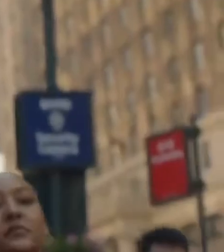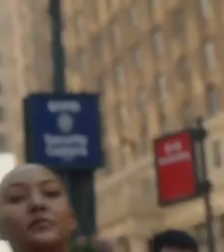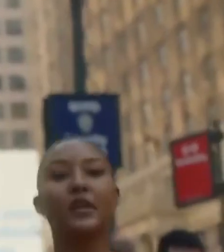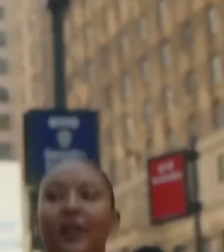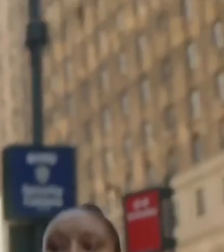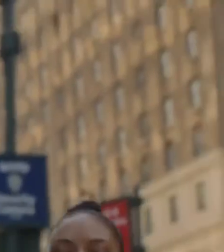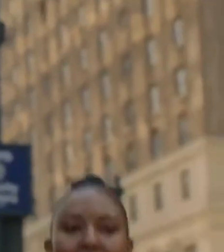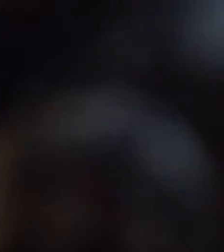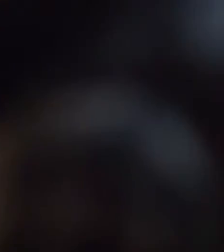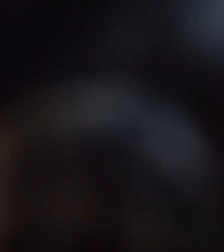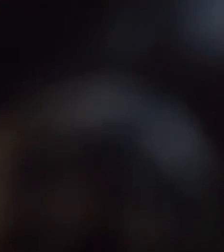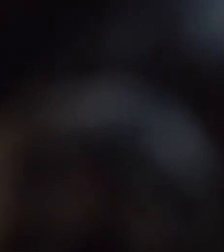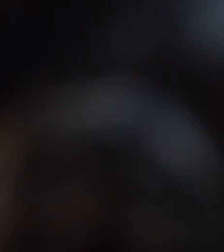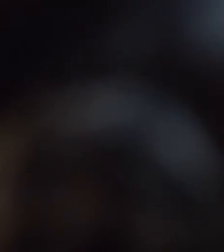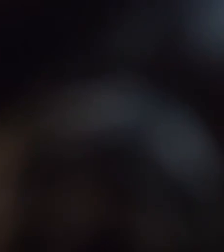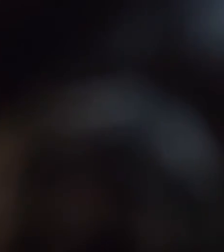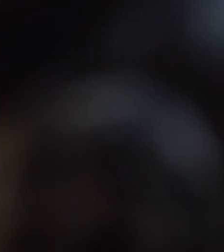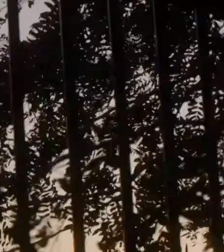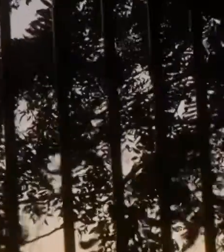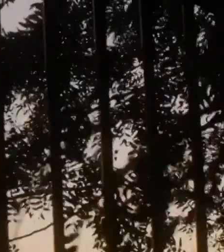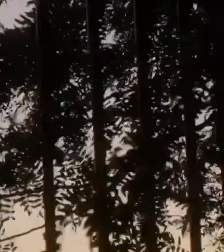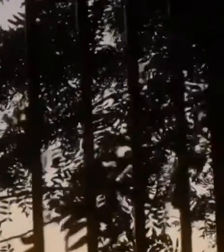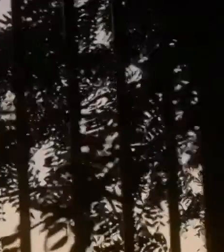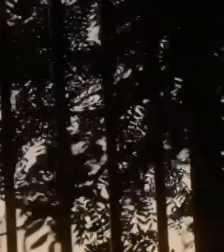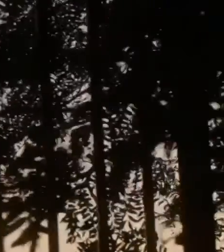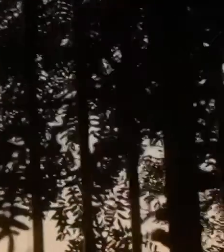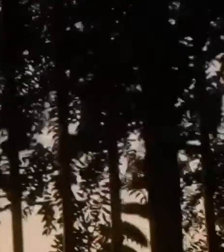York, Atlanta, LA.